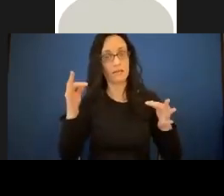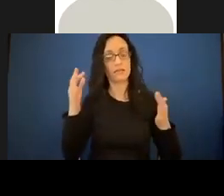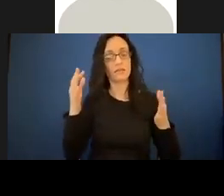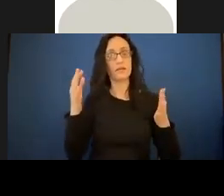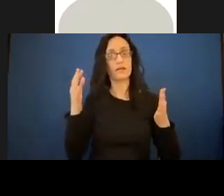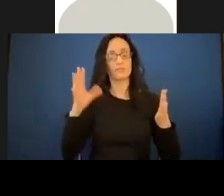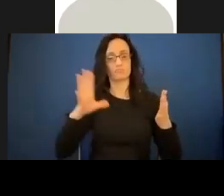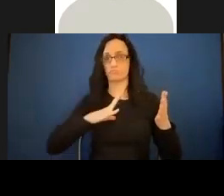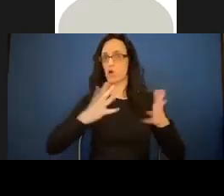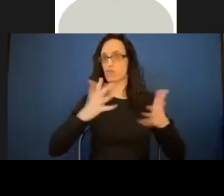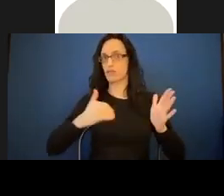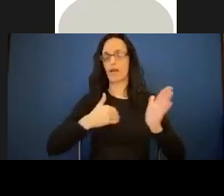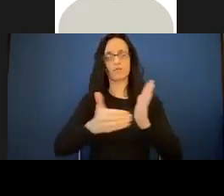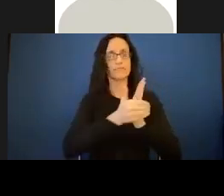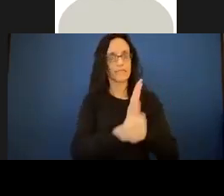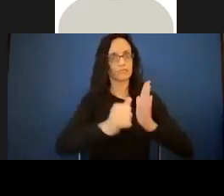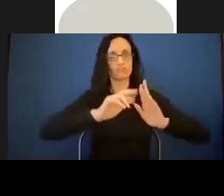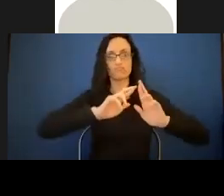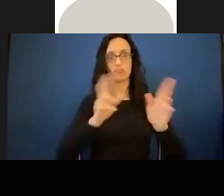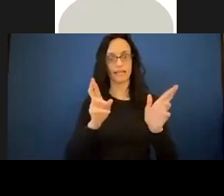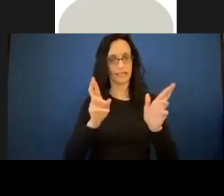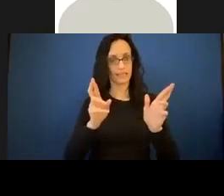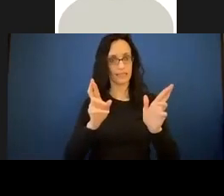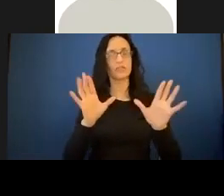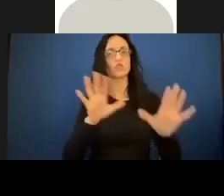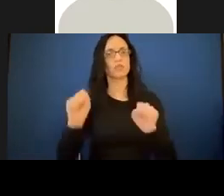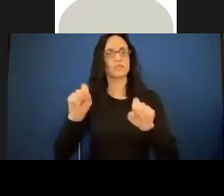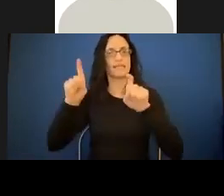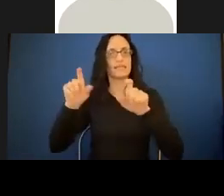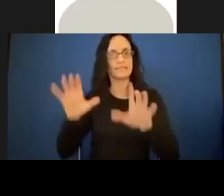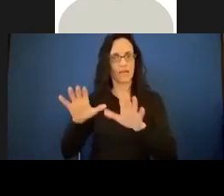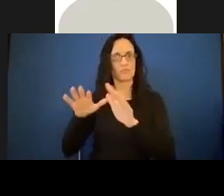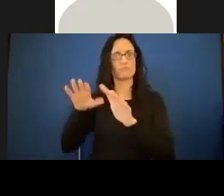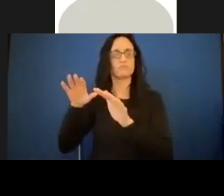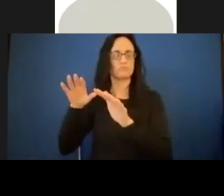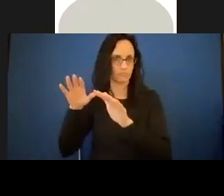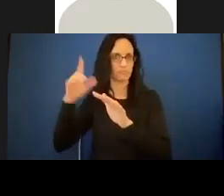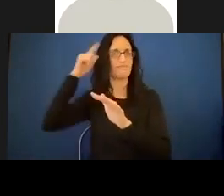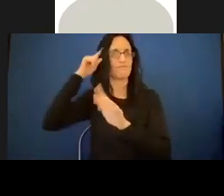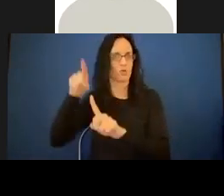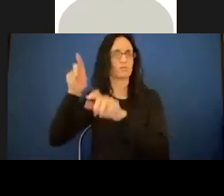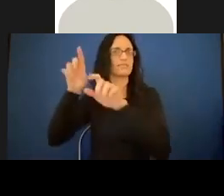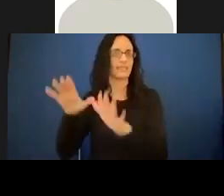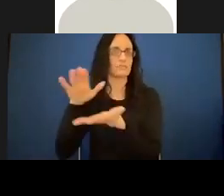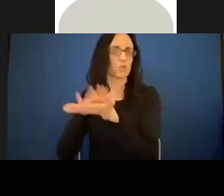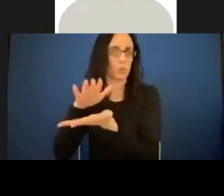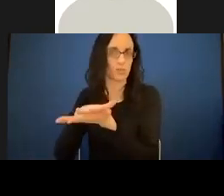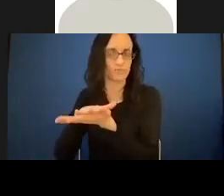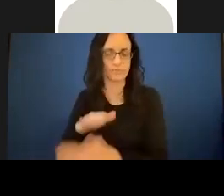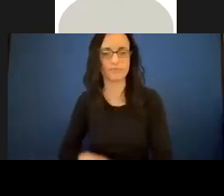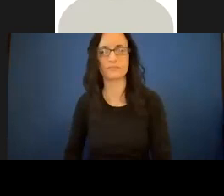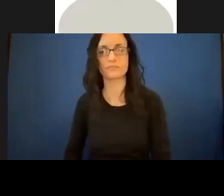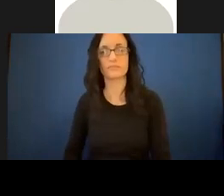the skill set, they will be prepared to take the exam schools. The idea is